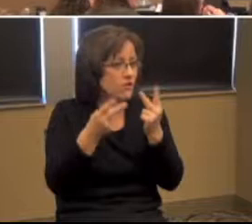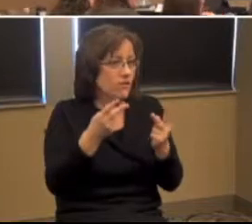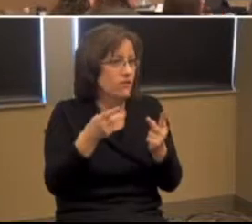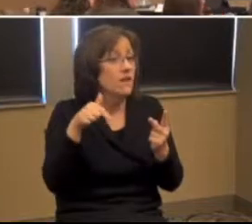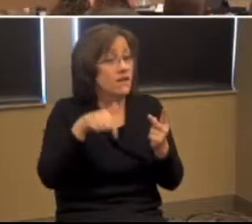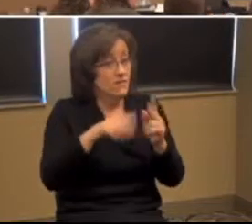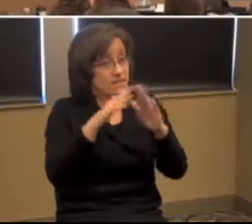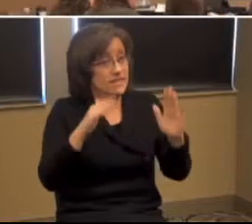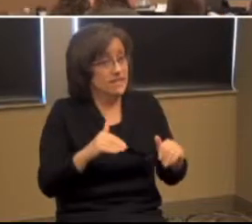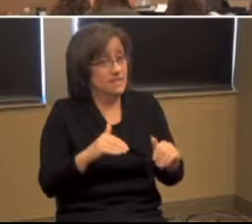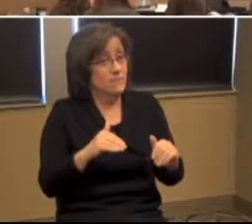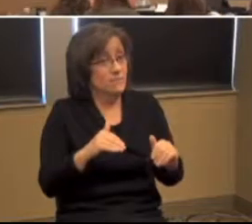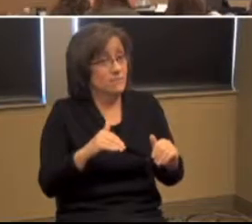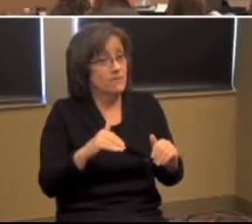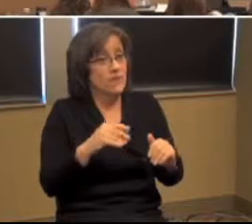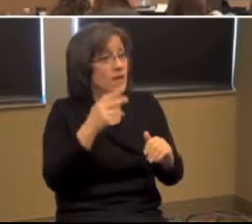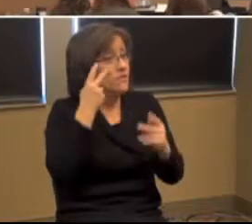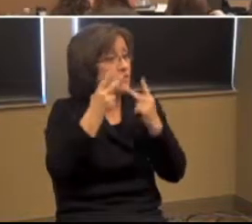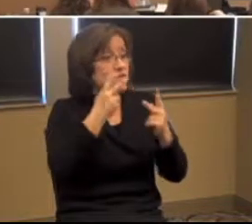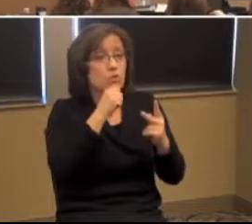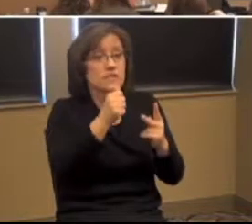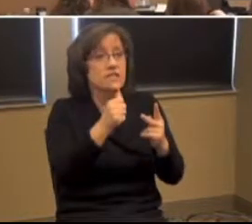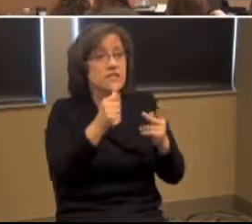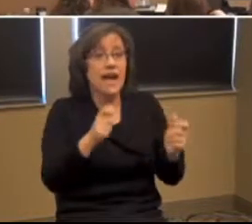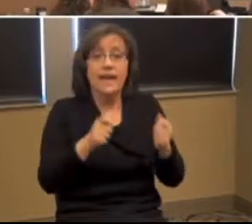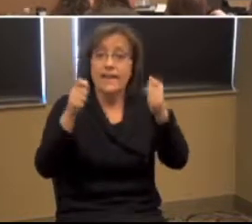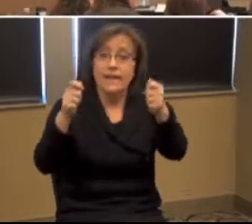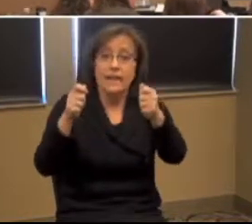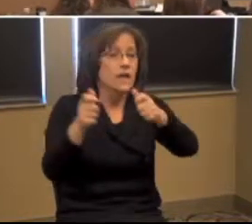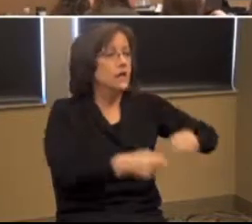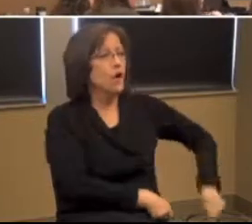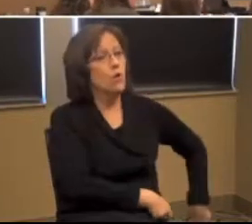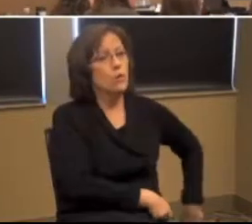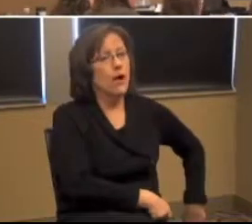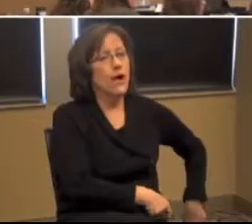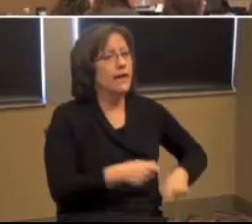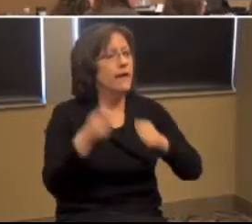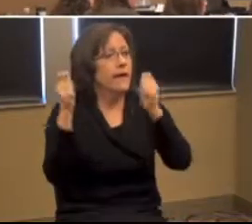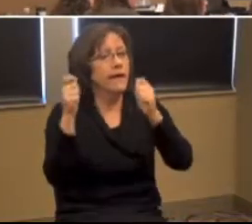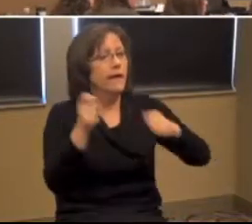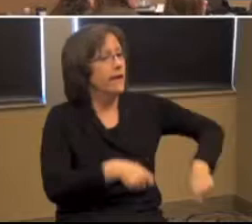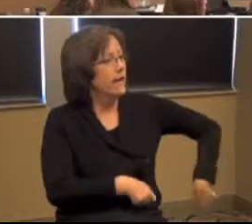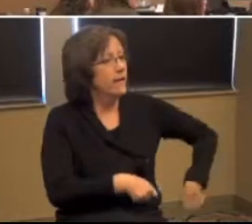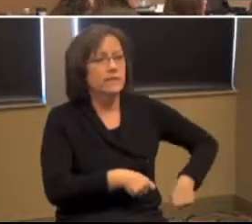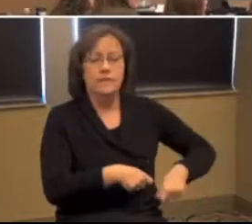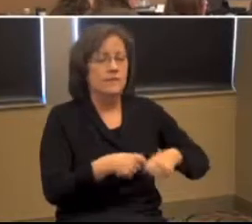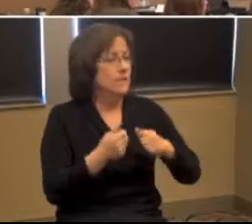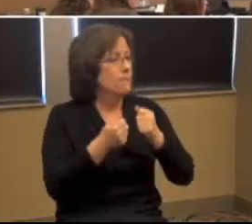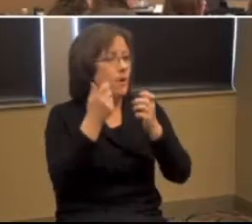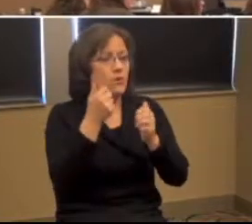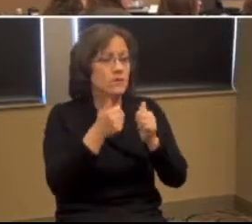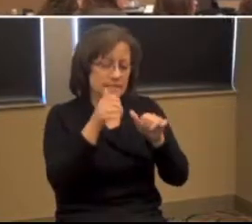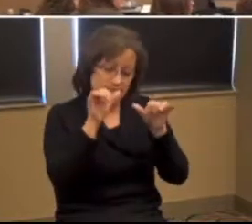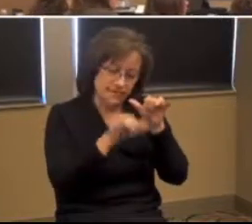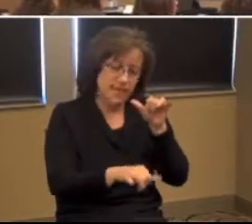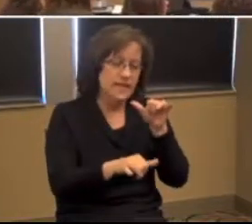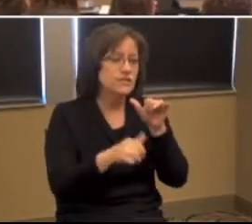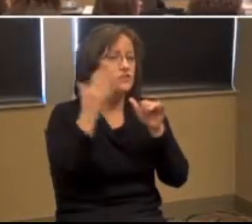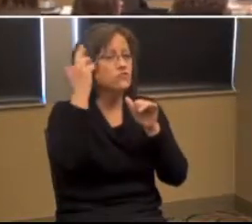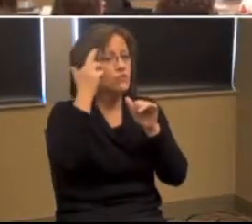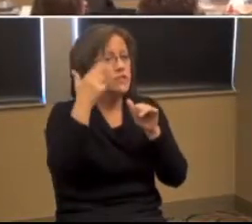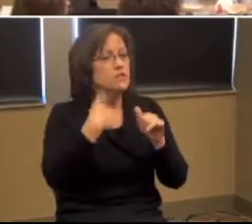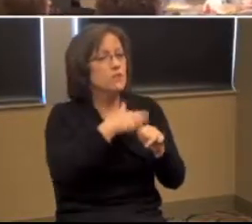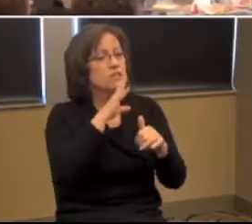visual that does not go away. Most of you have been here for the last 2 years and we've talked about this, but there's a reason that we talk